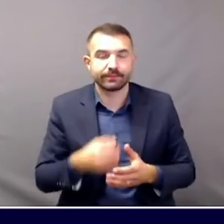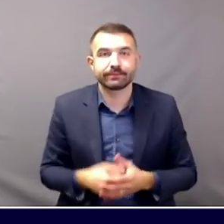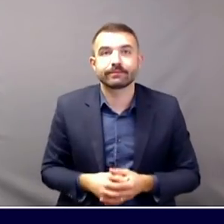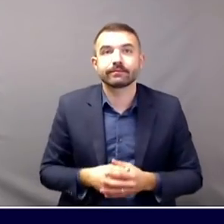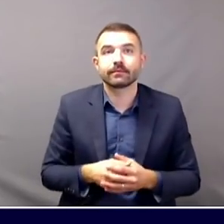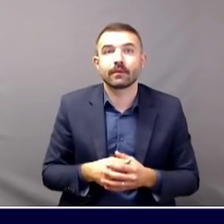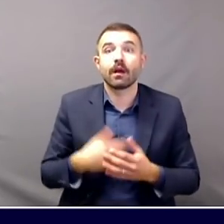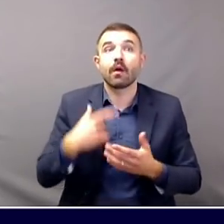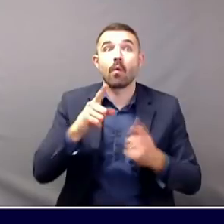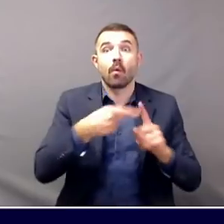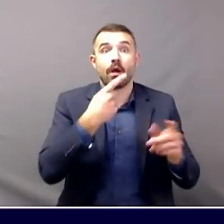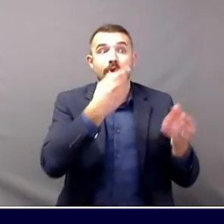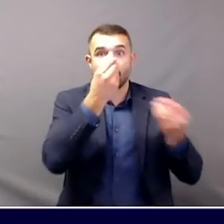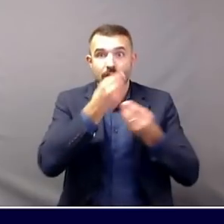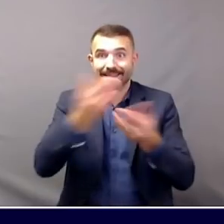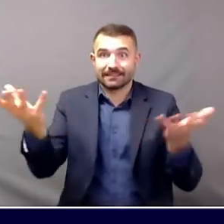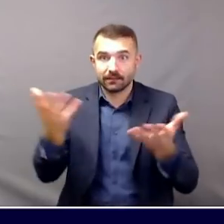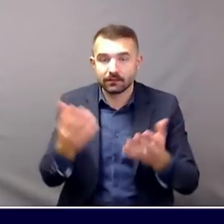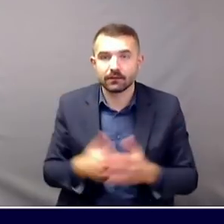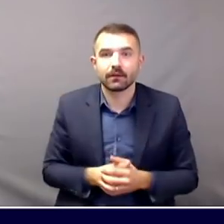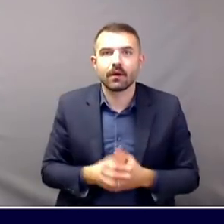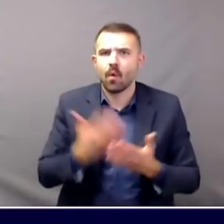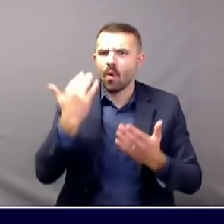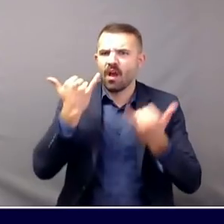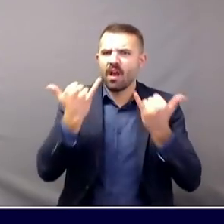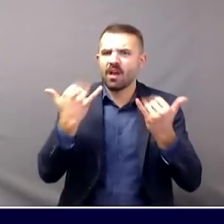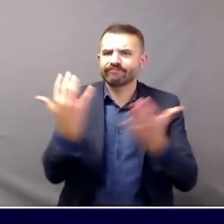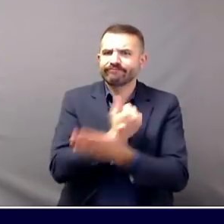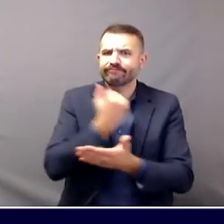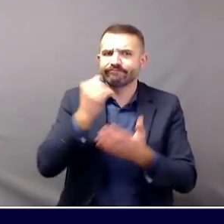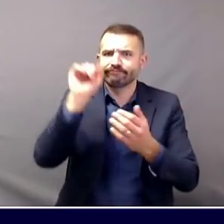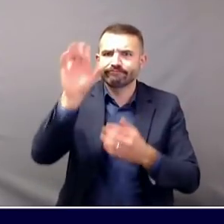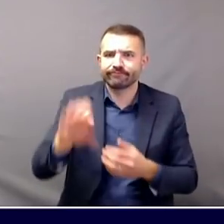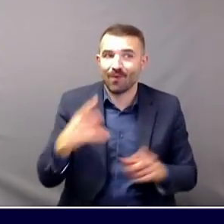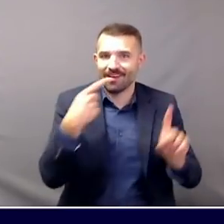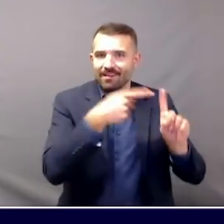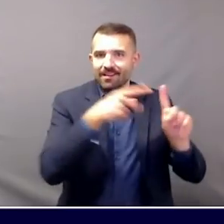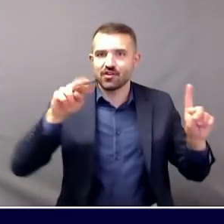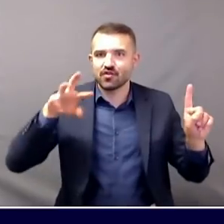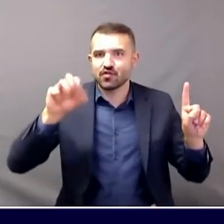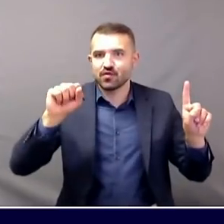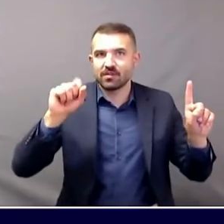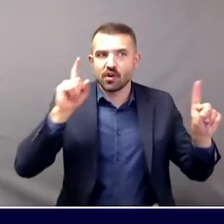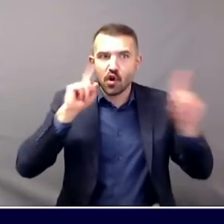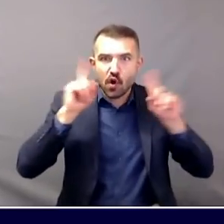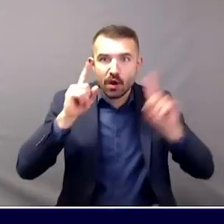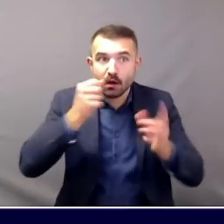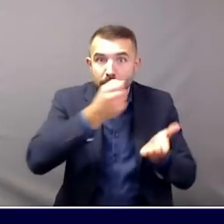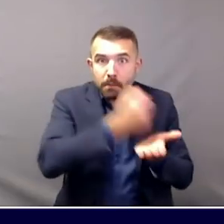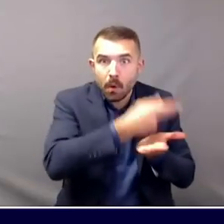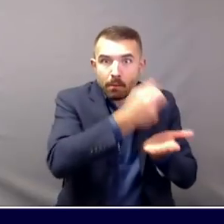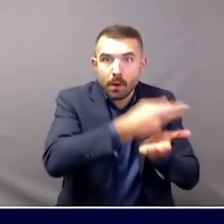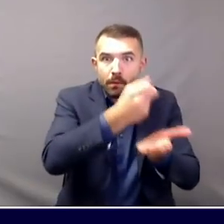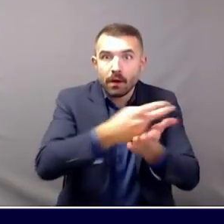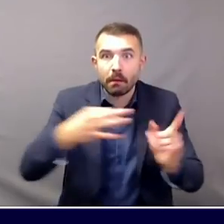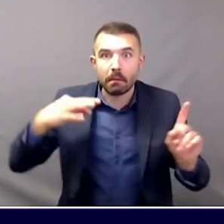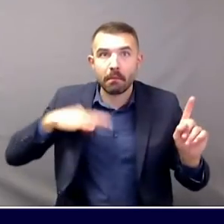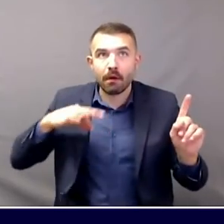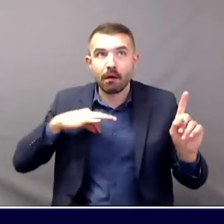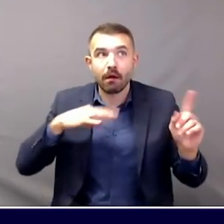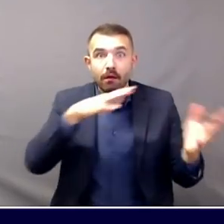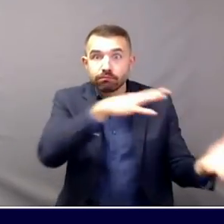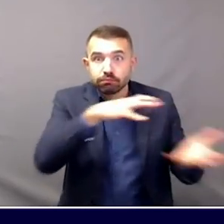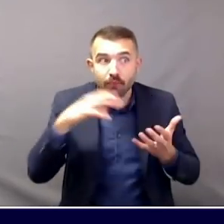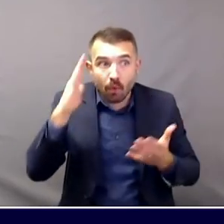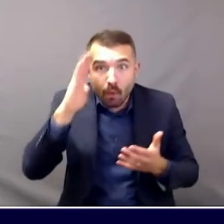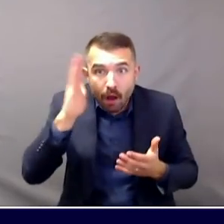you may have seen on the news, on the national news, that this drug had just been authorized. And I wanted everybody to know that this new cutting-edge